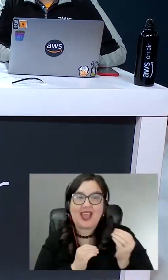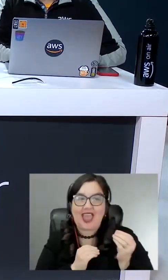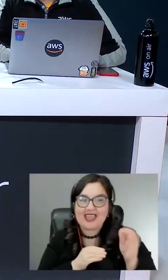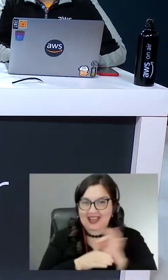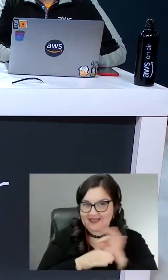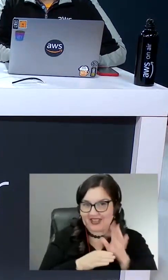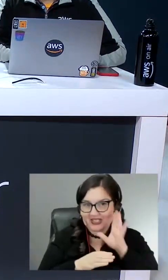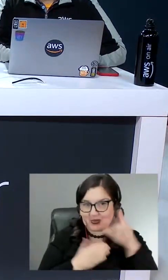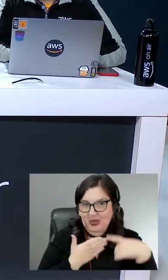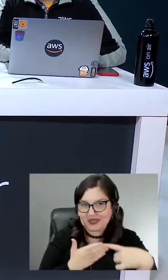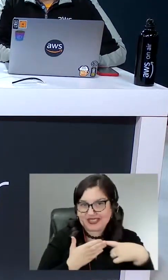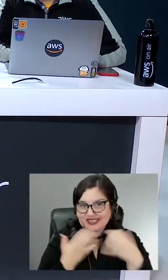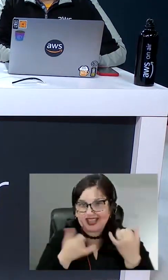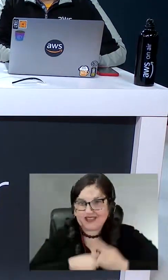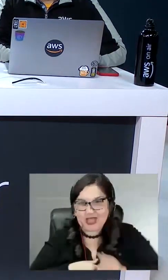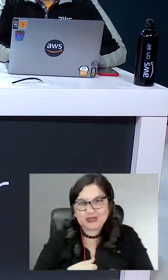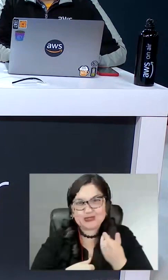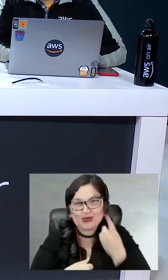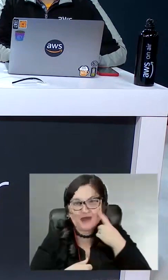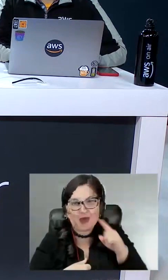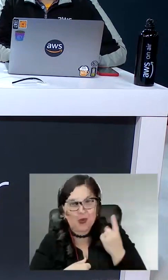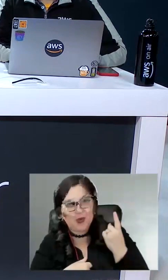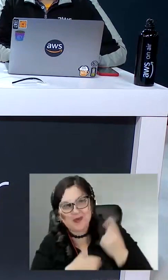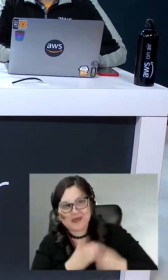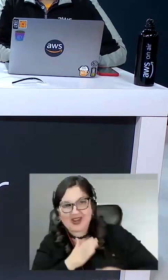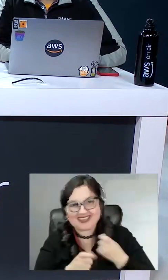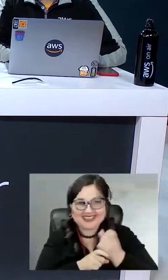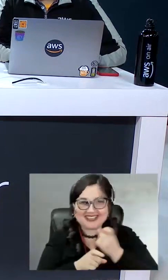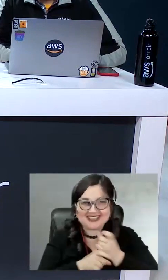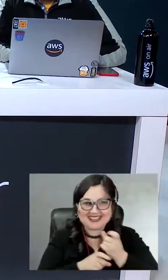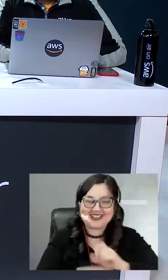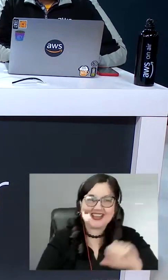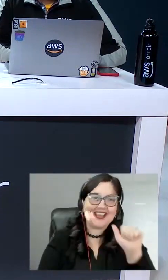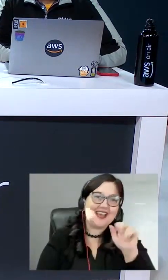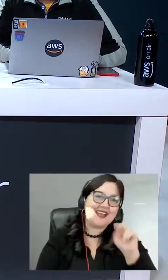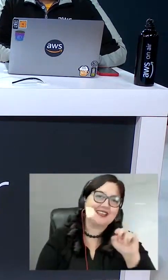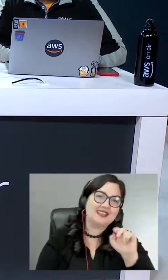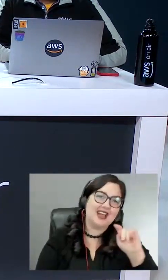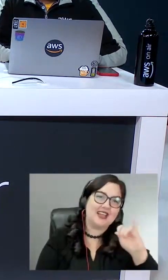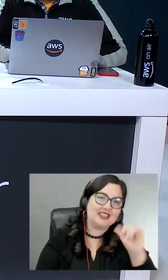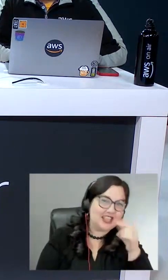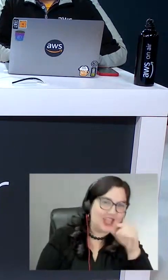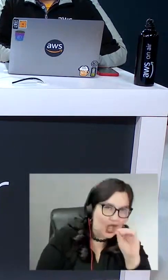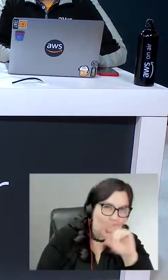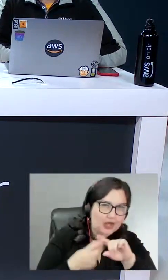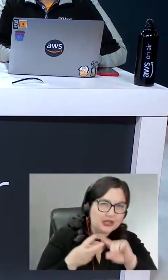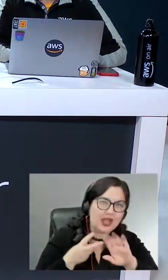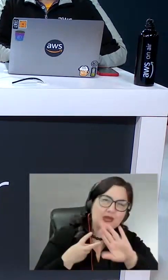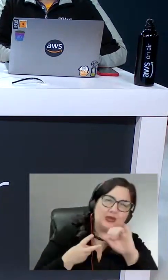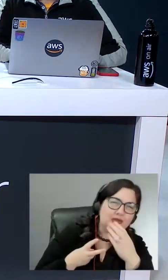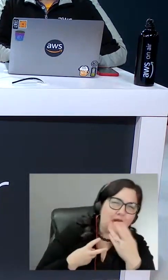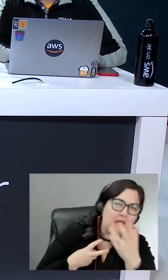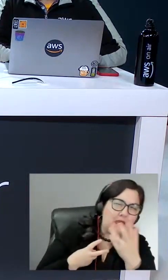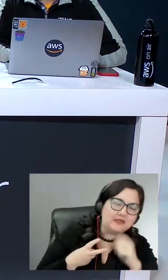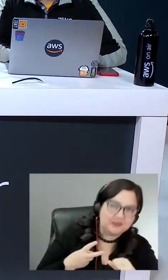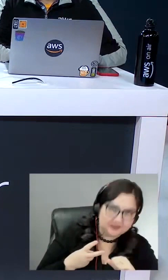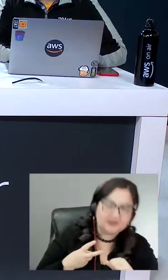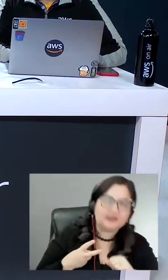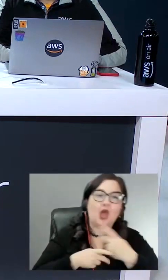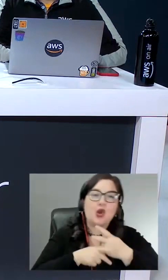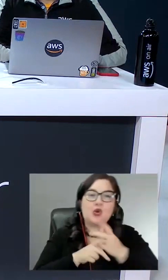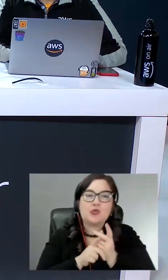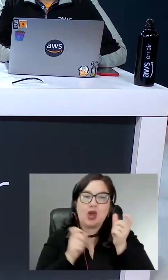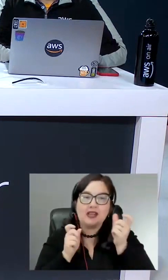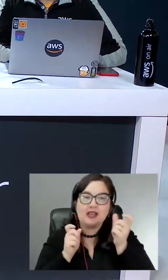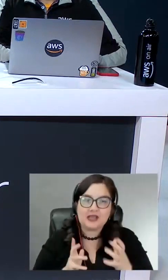here, two for the price of one. So beside me, I have Santiago Riesco. That's right. And what's your job, Santiago? I'm a product manager for Direct